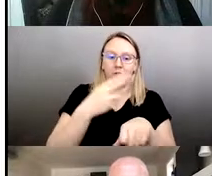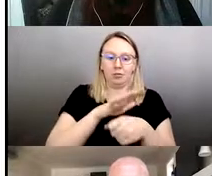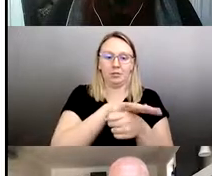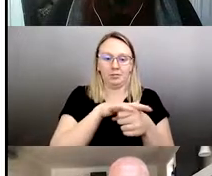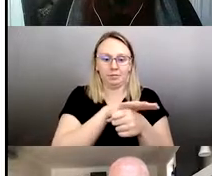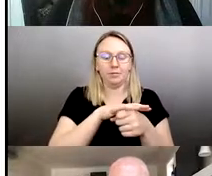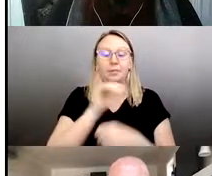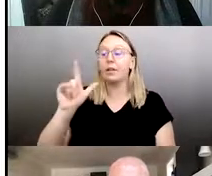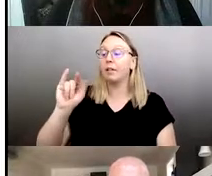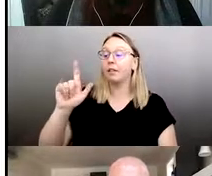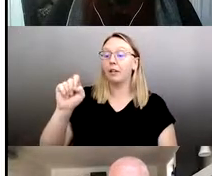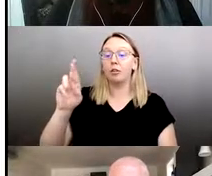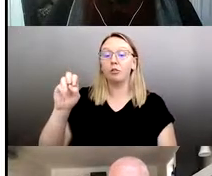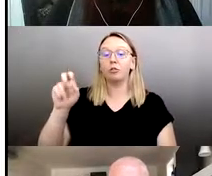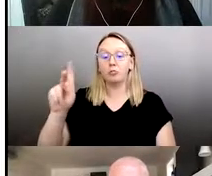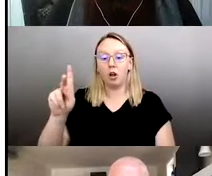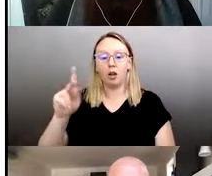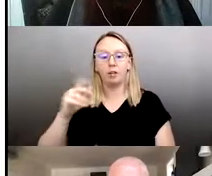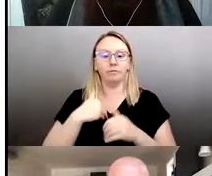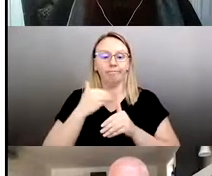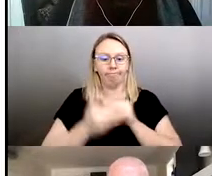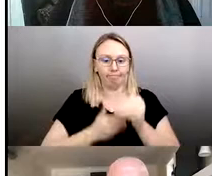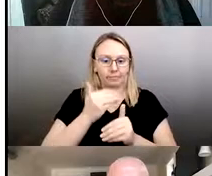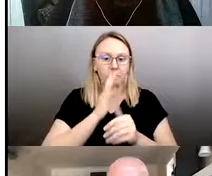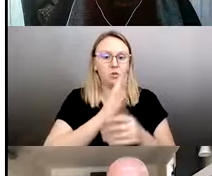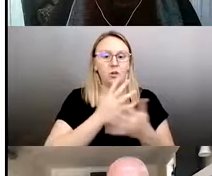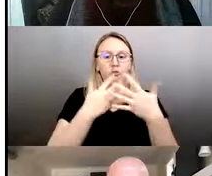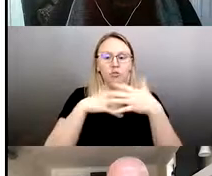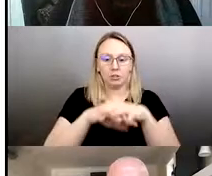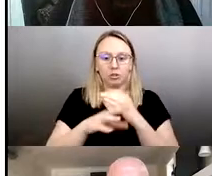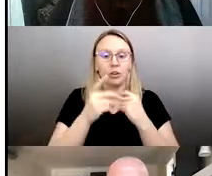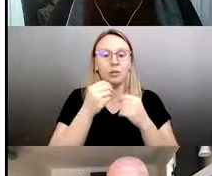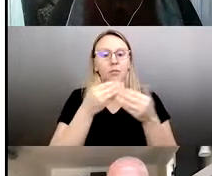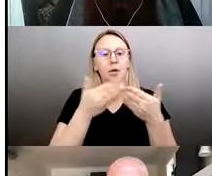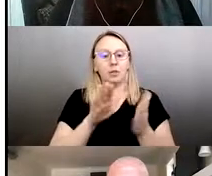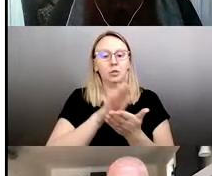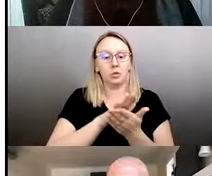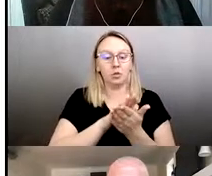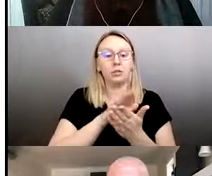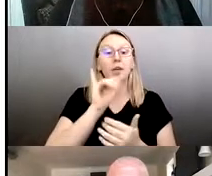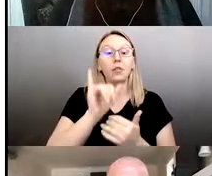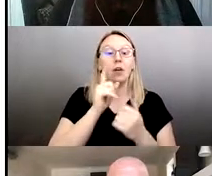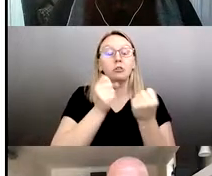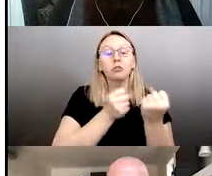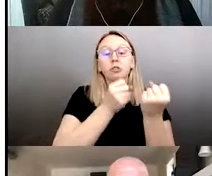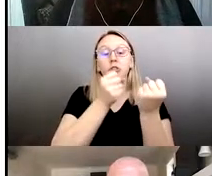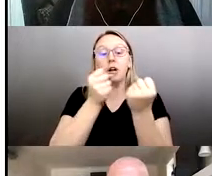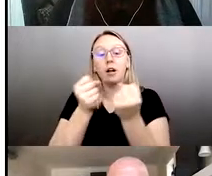towards integration in public schools. From Little Rock, we'll drive east across the border into Memphis, Tennessee,